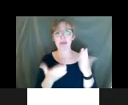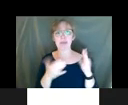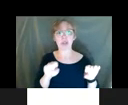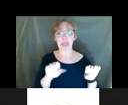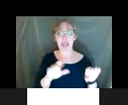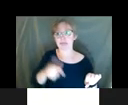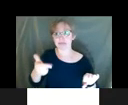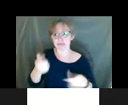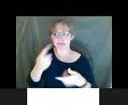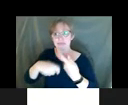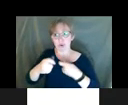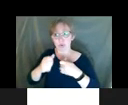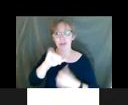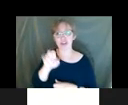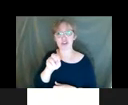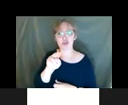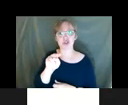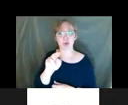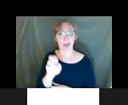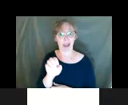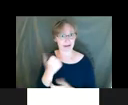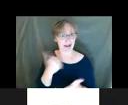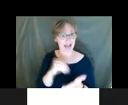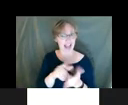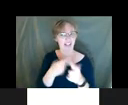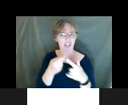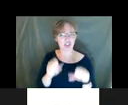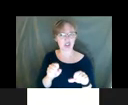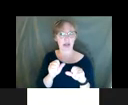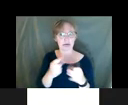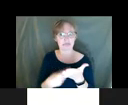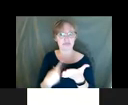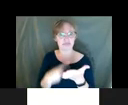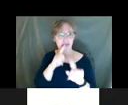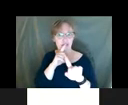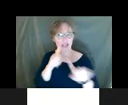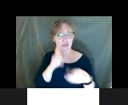and she could answer those two questions regarding her topics. Certainly.